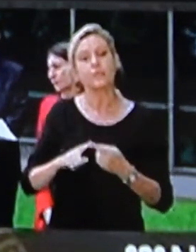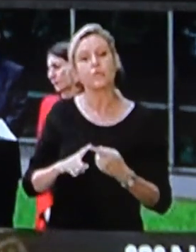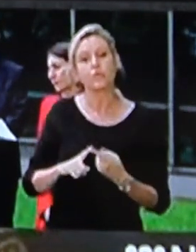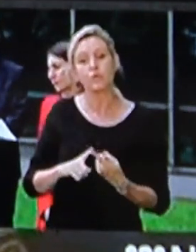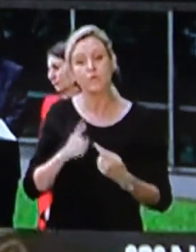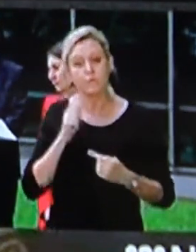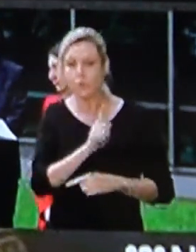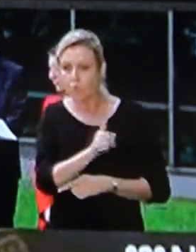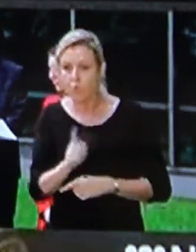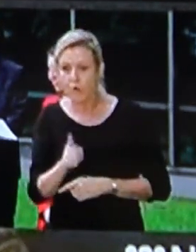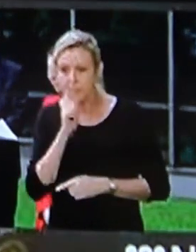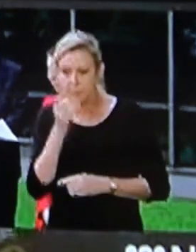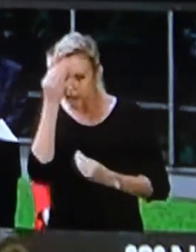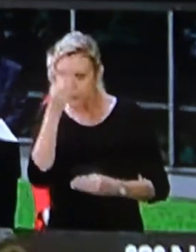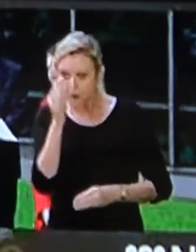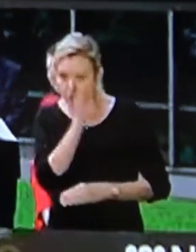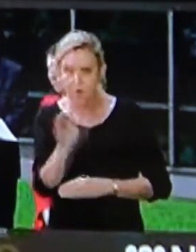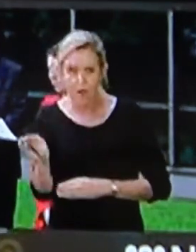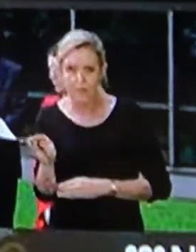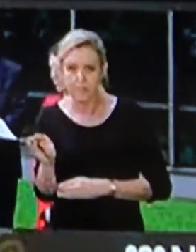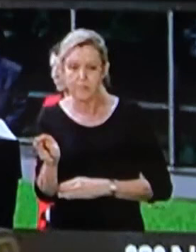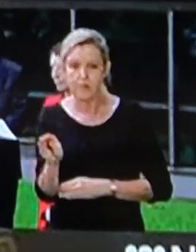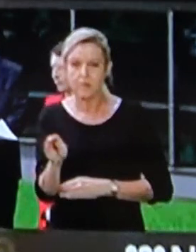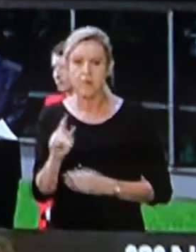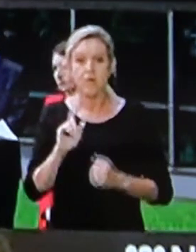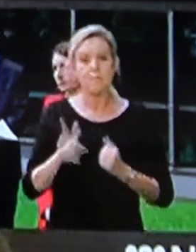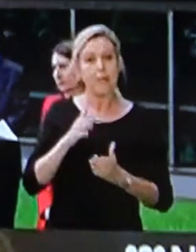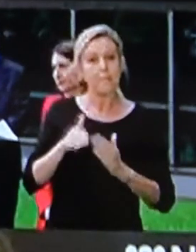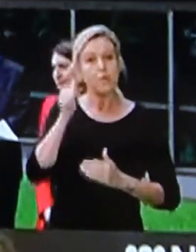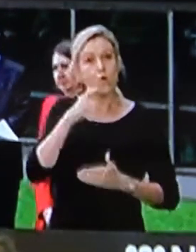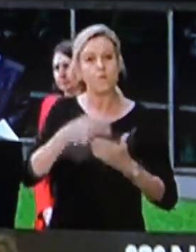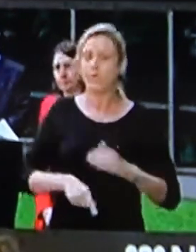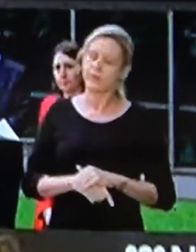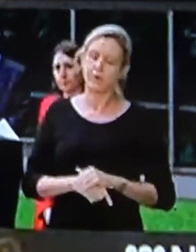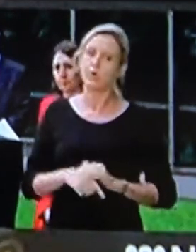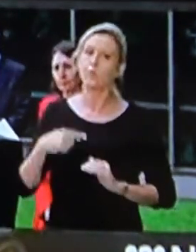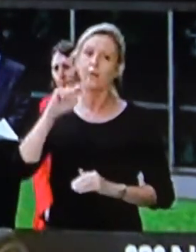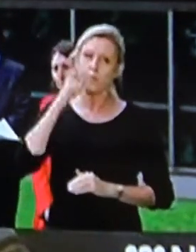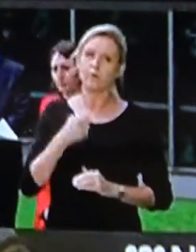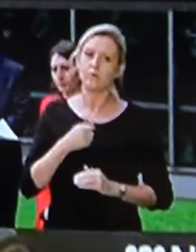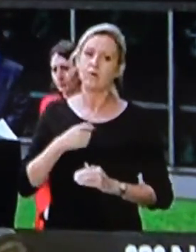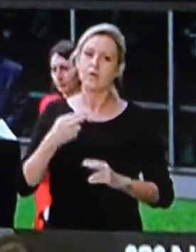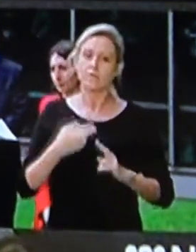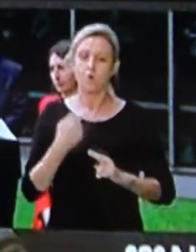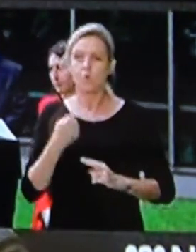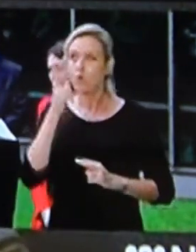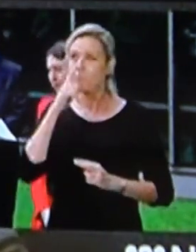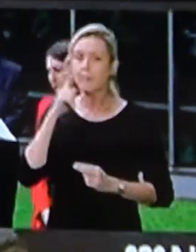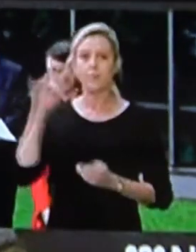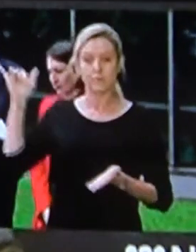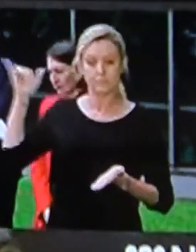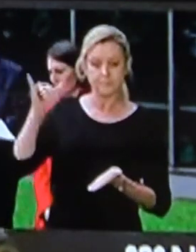write a ticket to someone or a business owner. Self-isolation is still important for all those that return from